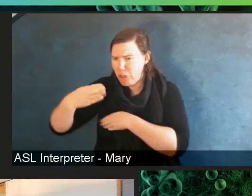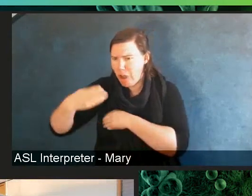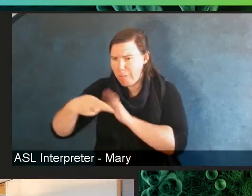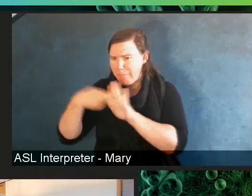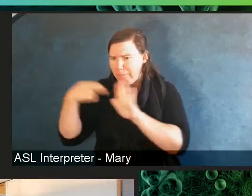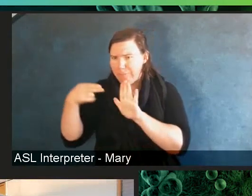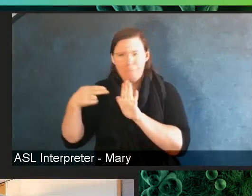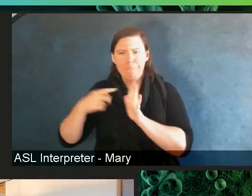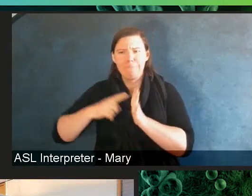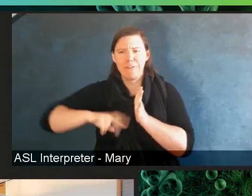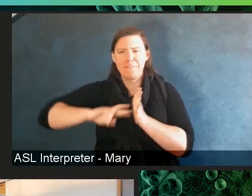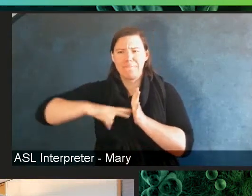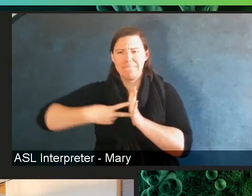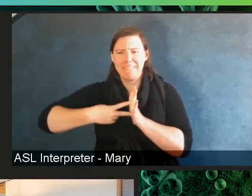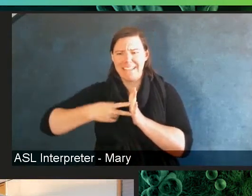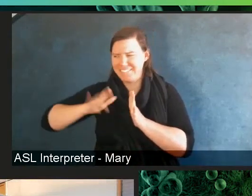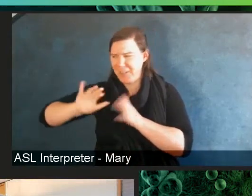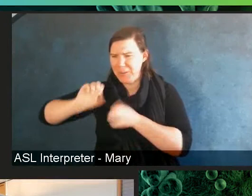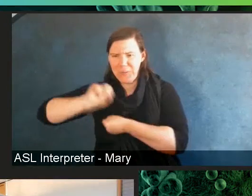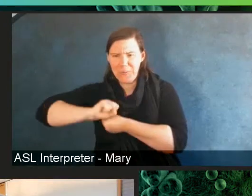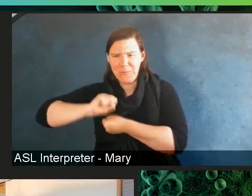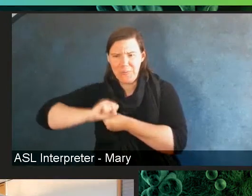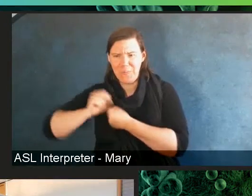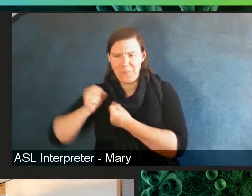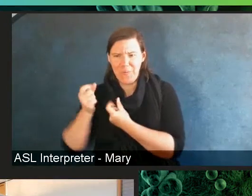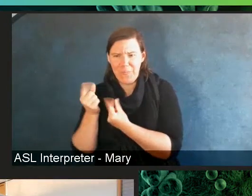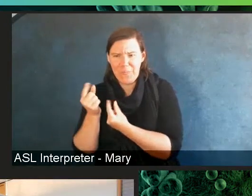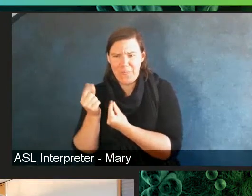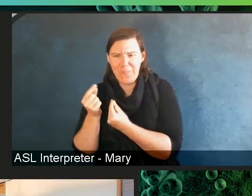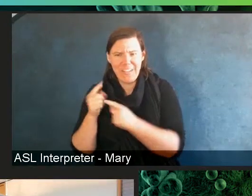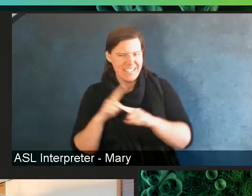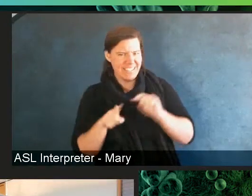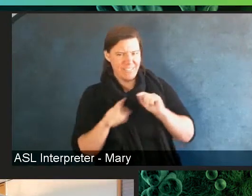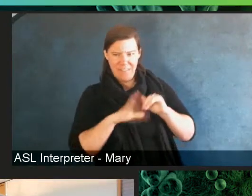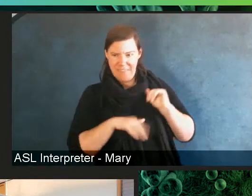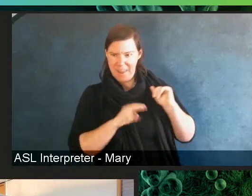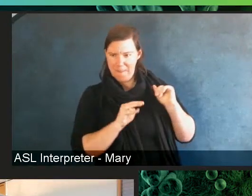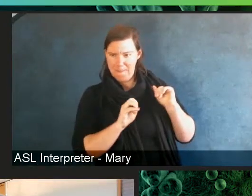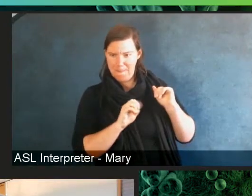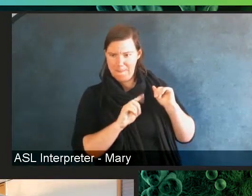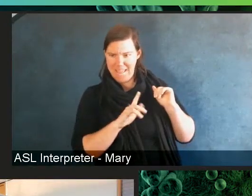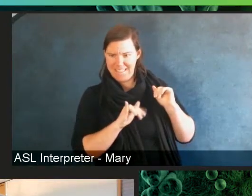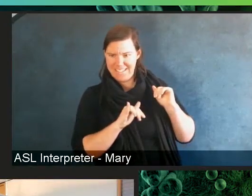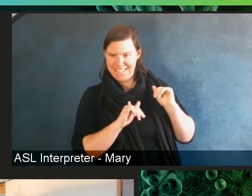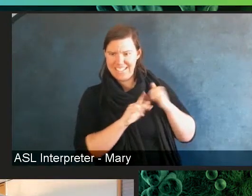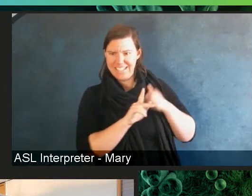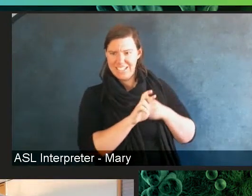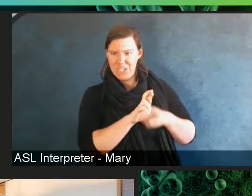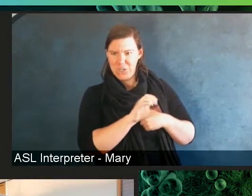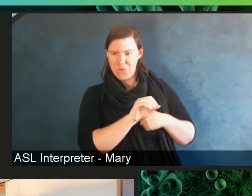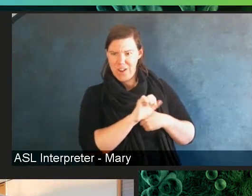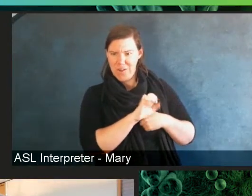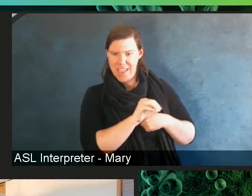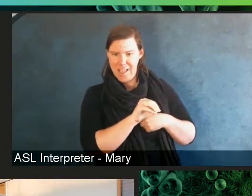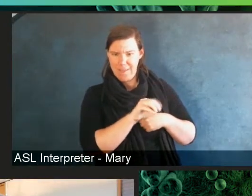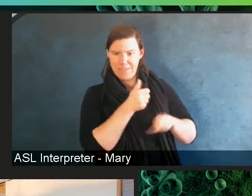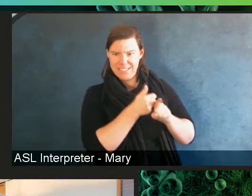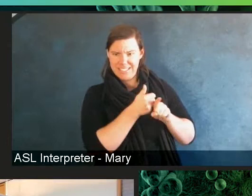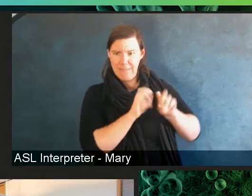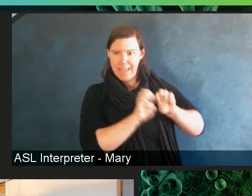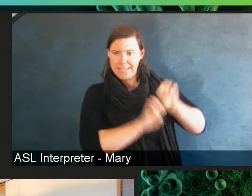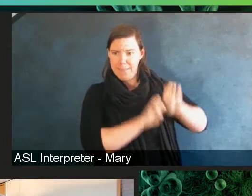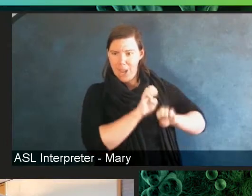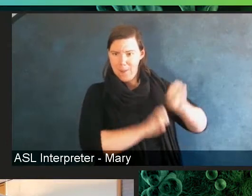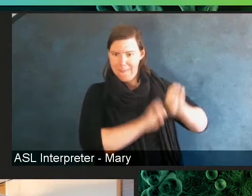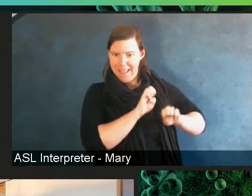cryo-EM experiments. You do computational biology. Tell me what the difference is between those two areas. That's a great question. I